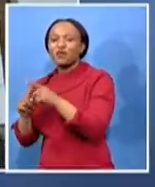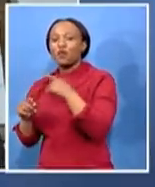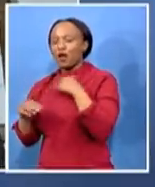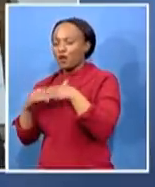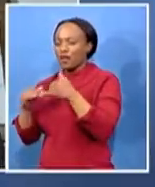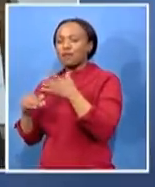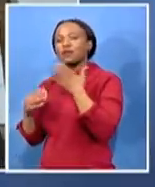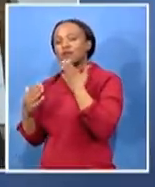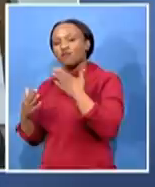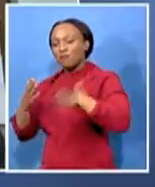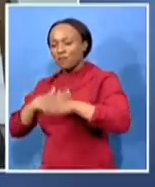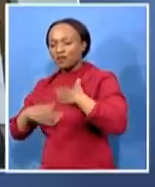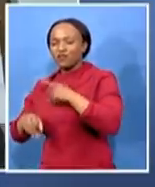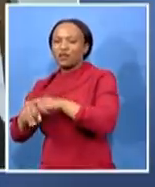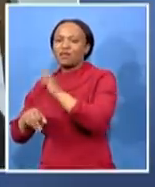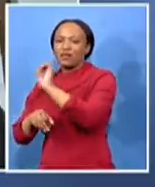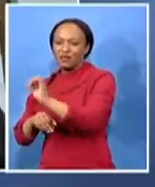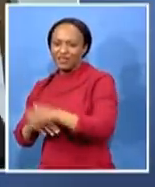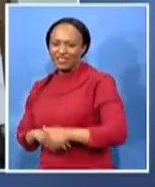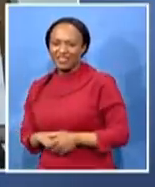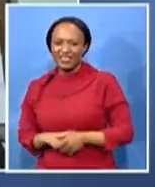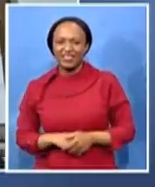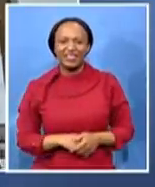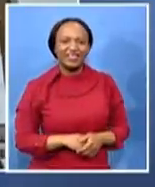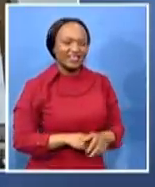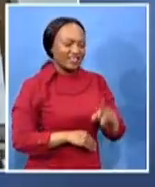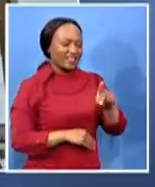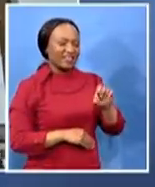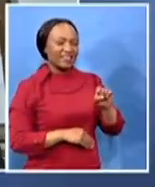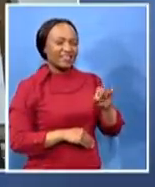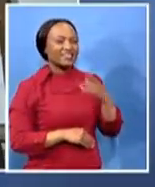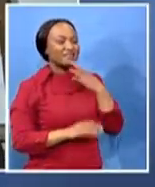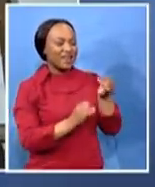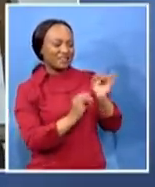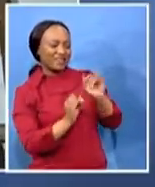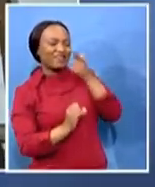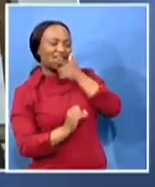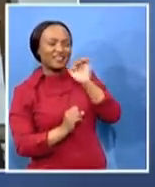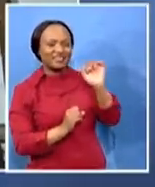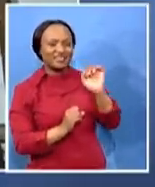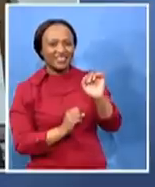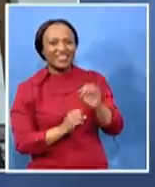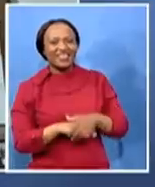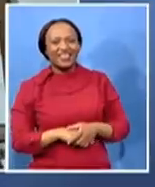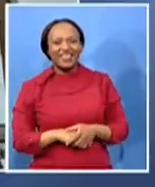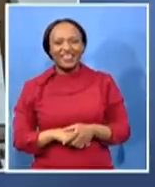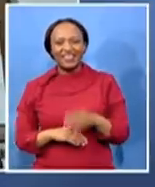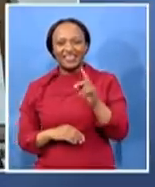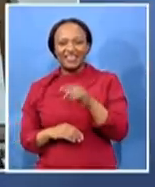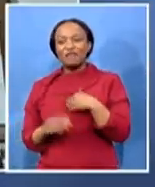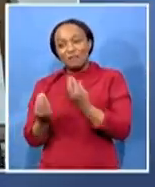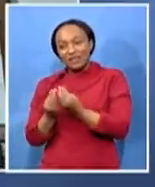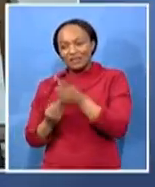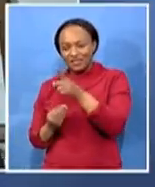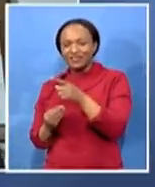Yes, I invite you to virtual lunch. Let's look into something like that. Thank you so much for speaking to us today.